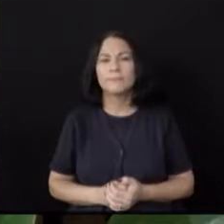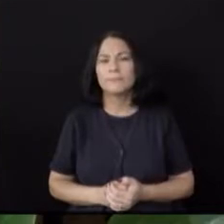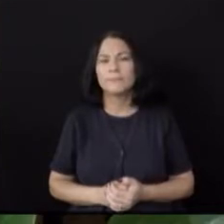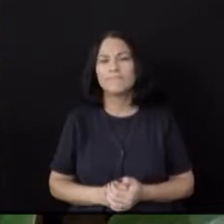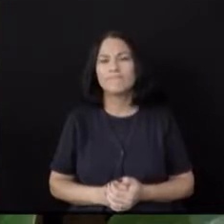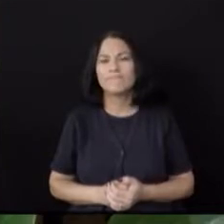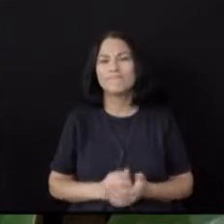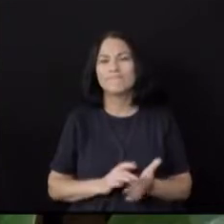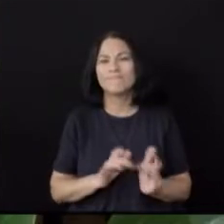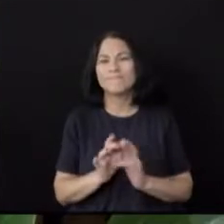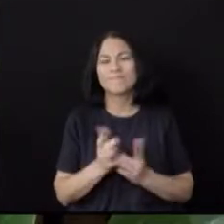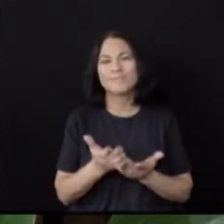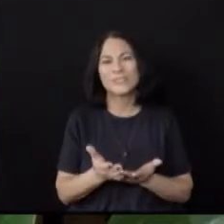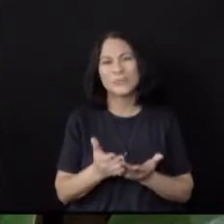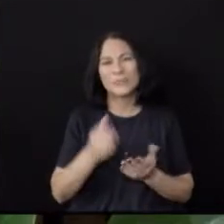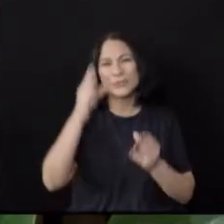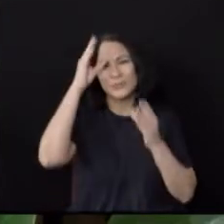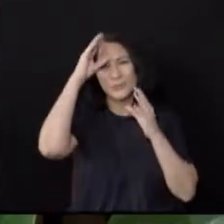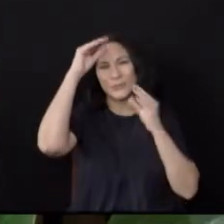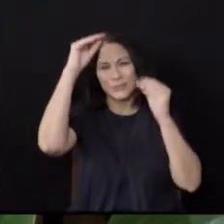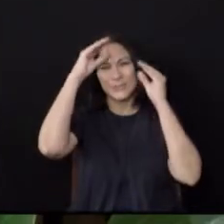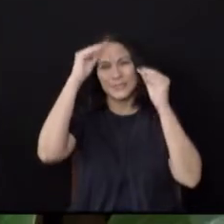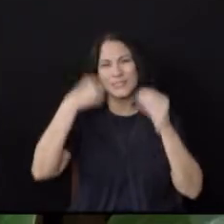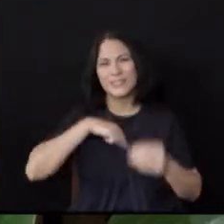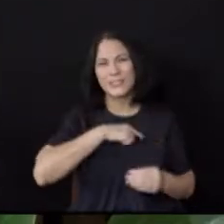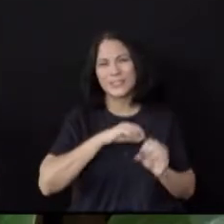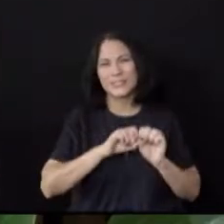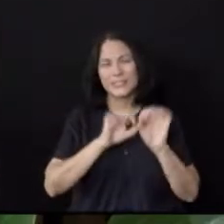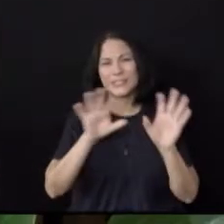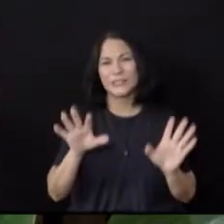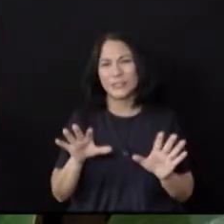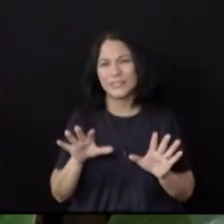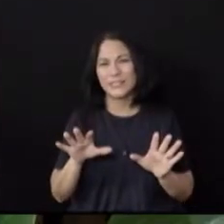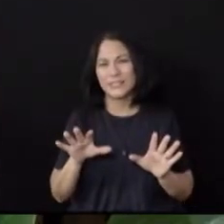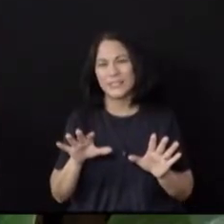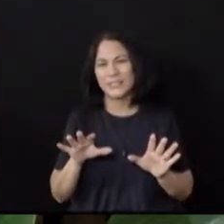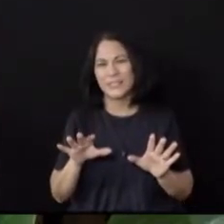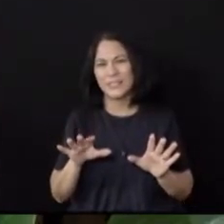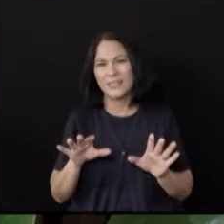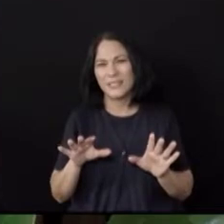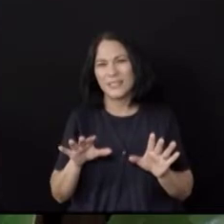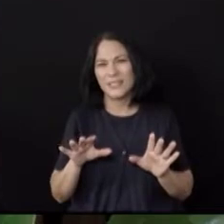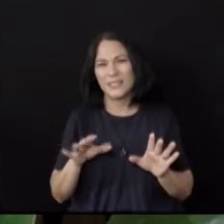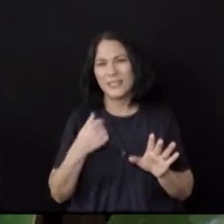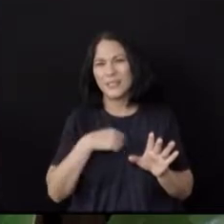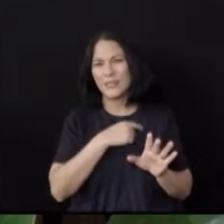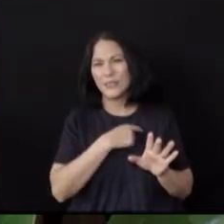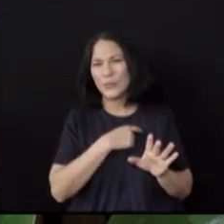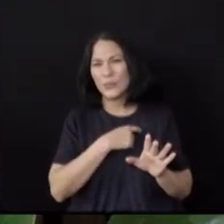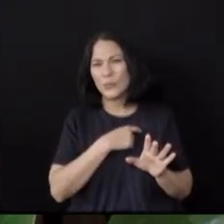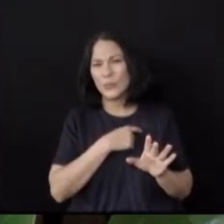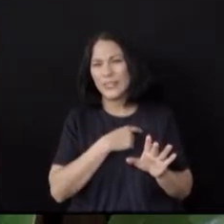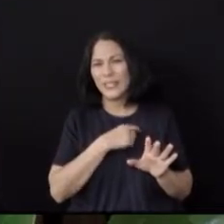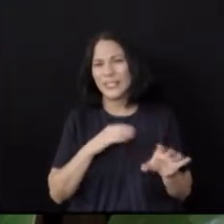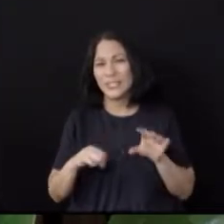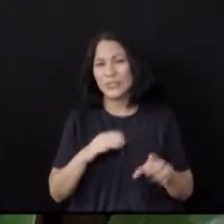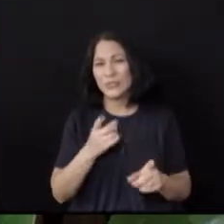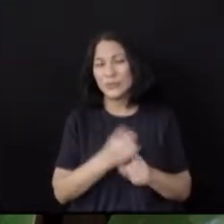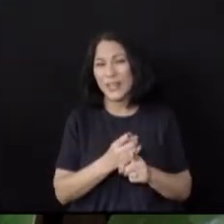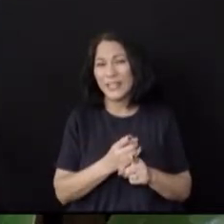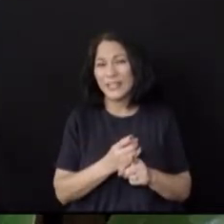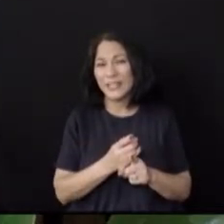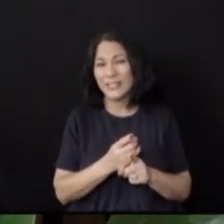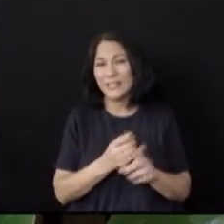Well, the scriptures teach us very clearly that when we do what is right according to